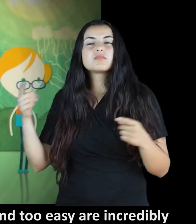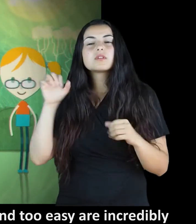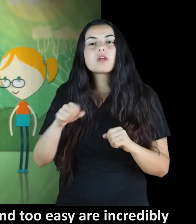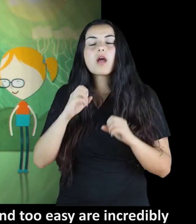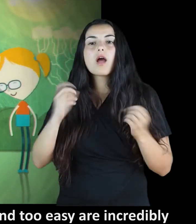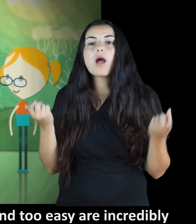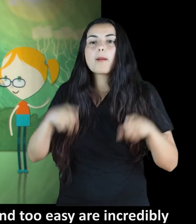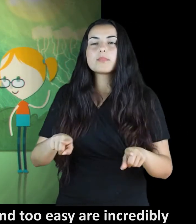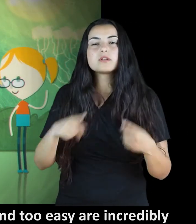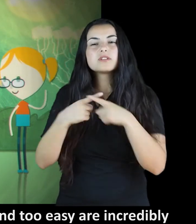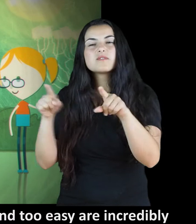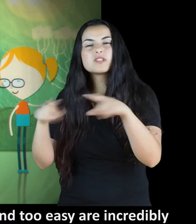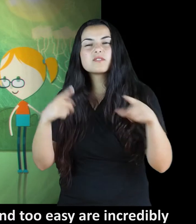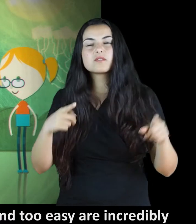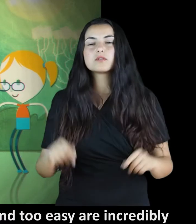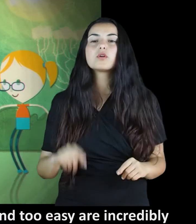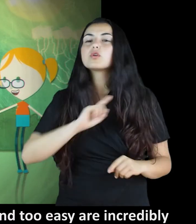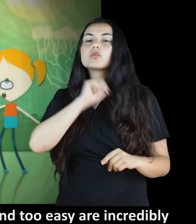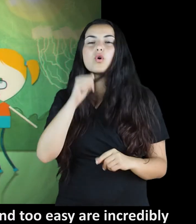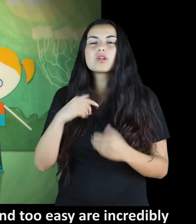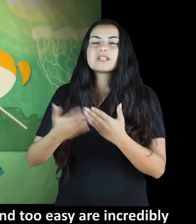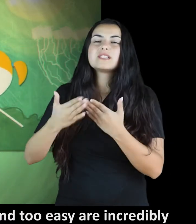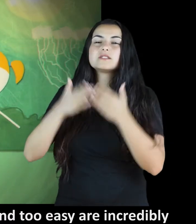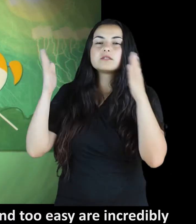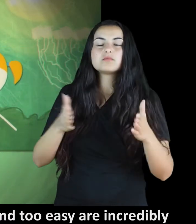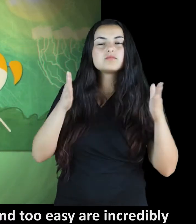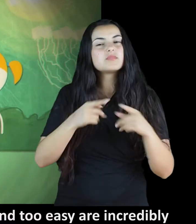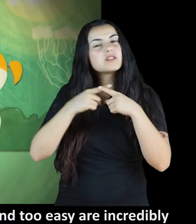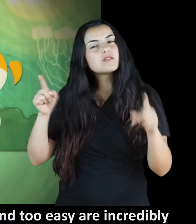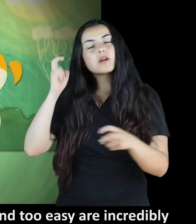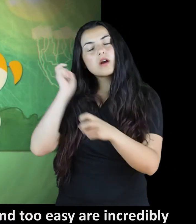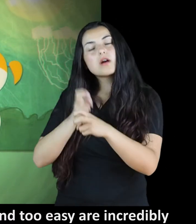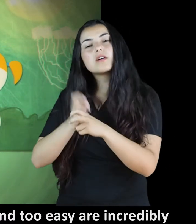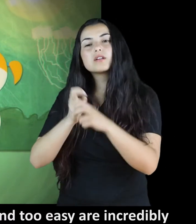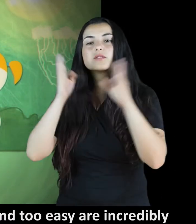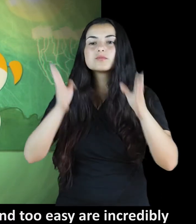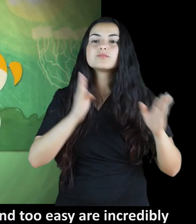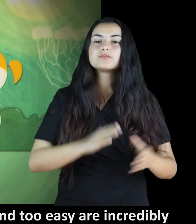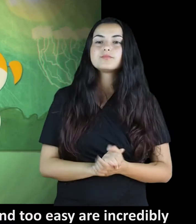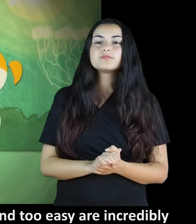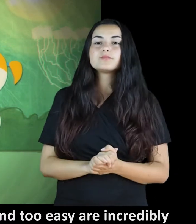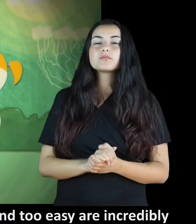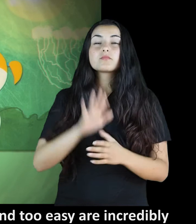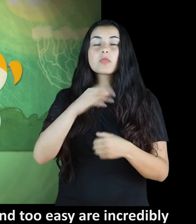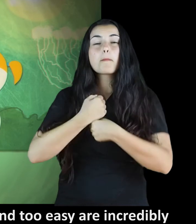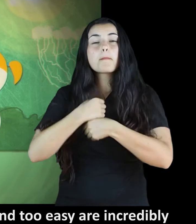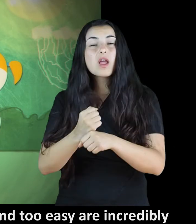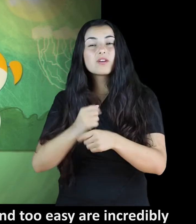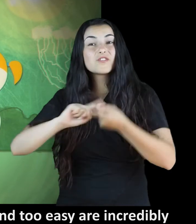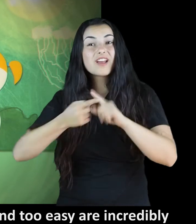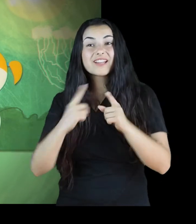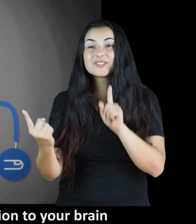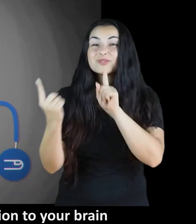opposite, and activities we find too easy are incredibly difficult to them, such as making